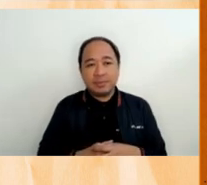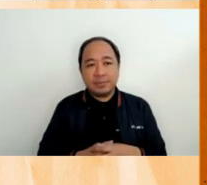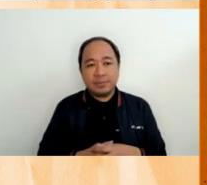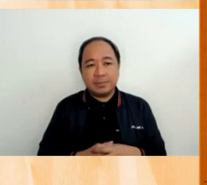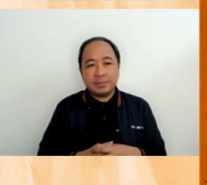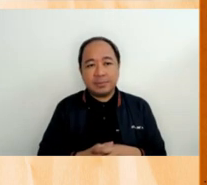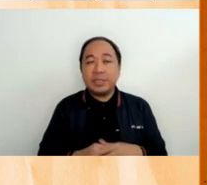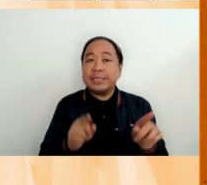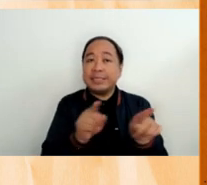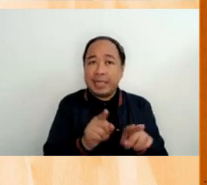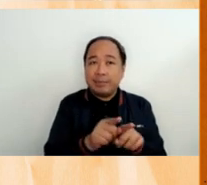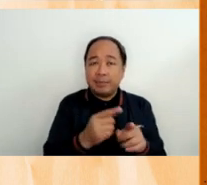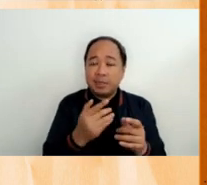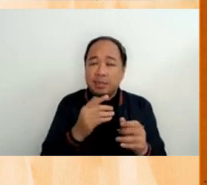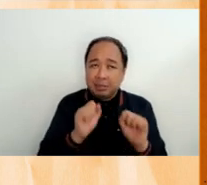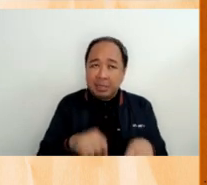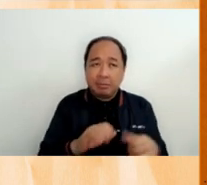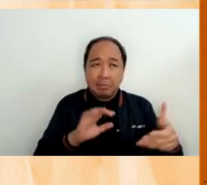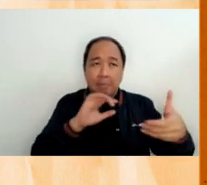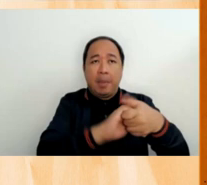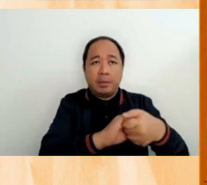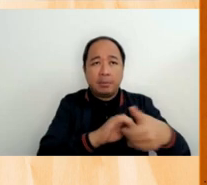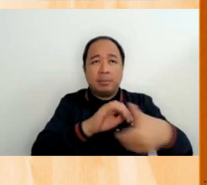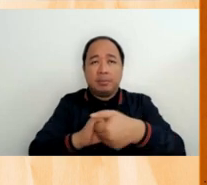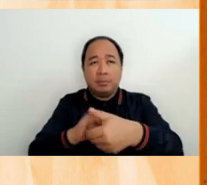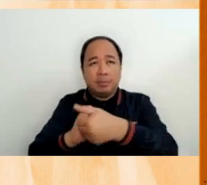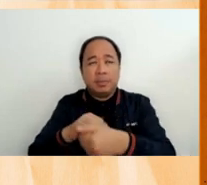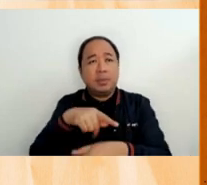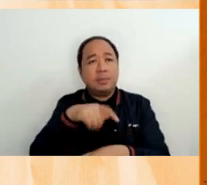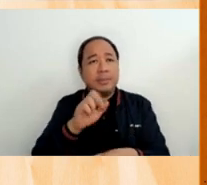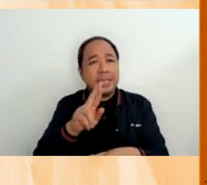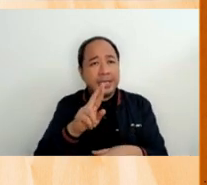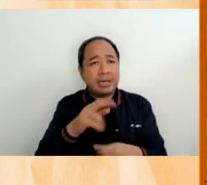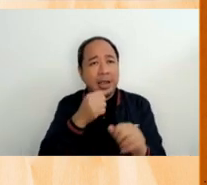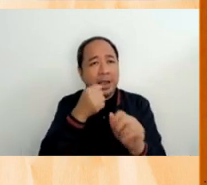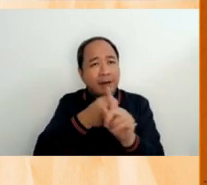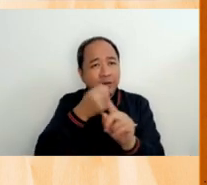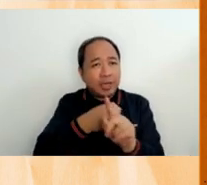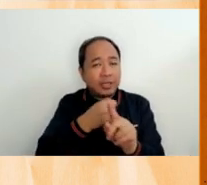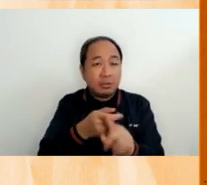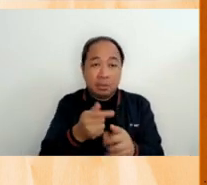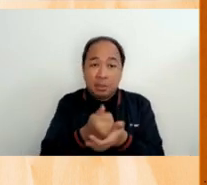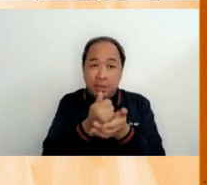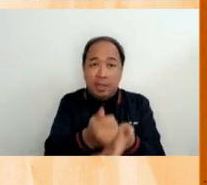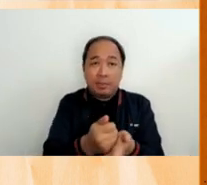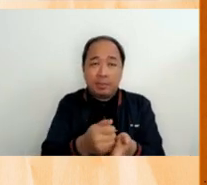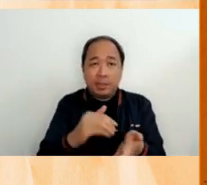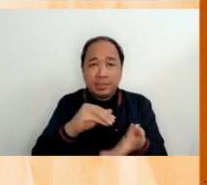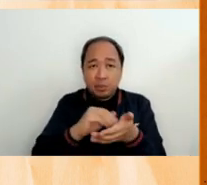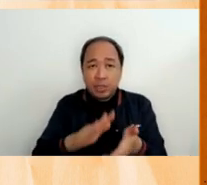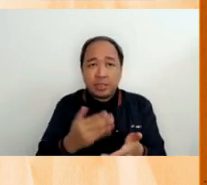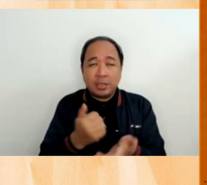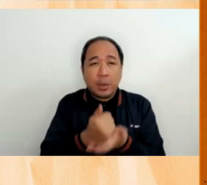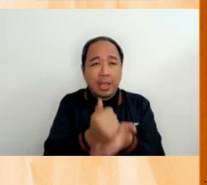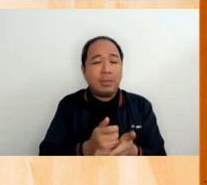school. So talking about suicide with friends and peers. So for students, it's this shows us how to ask,